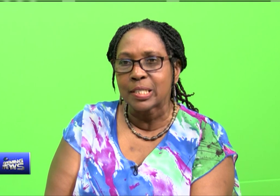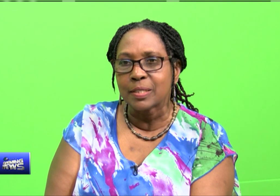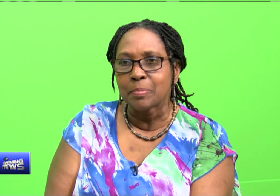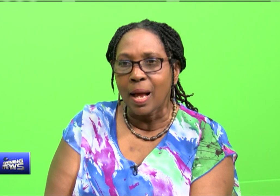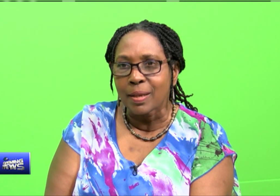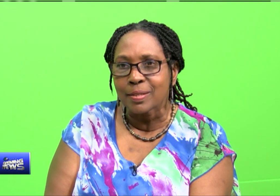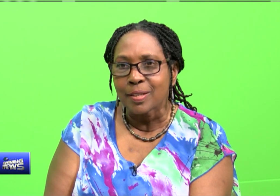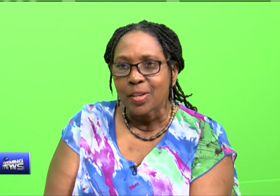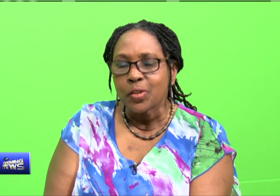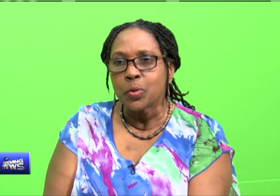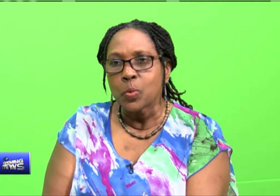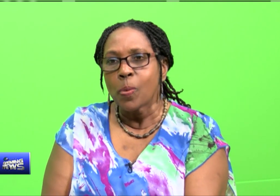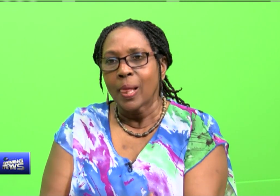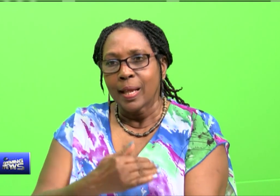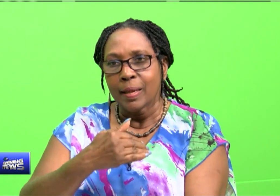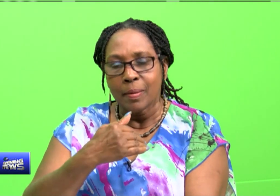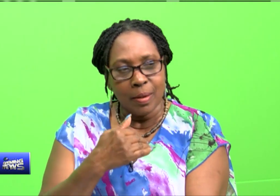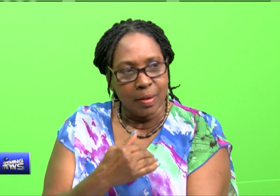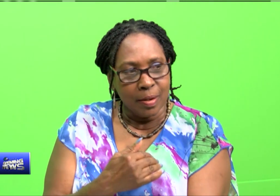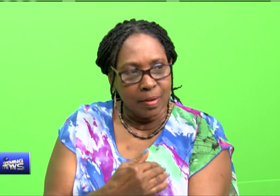a distant past to